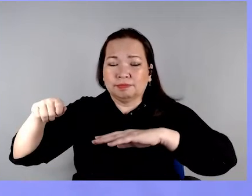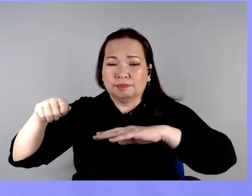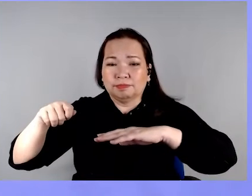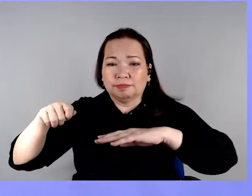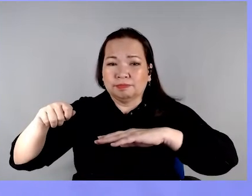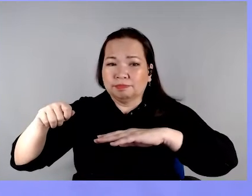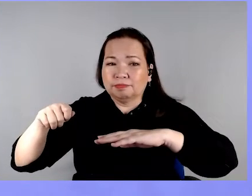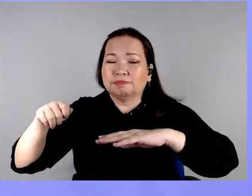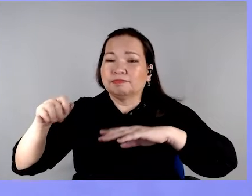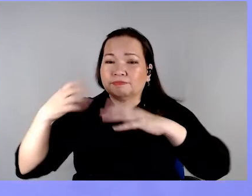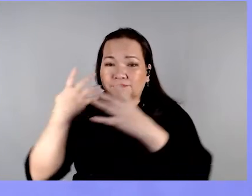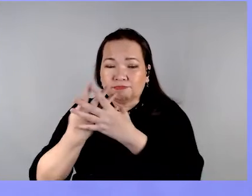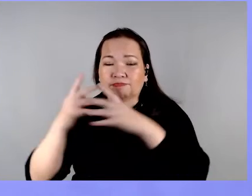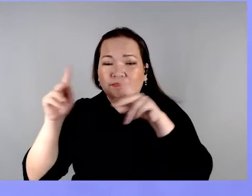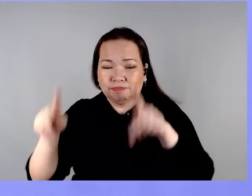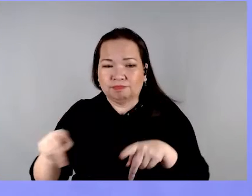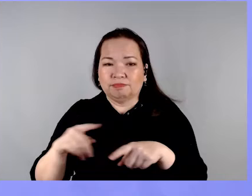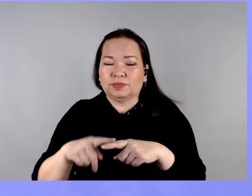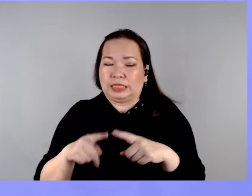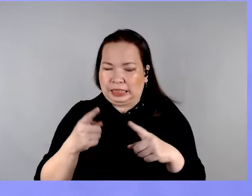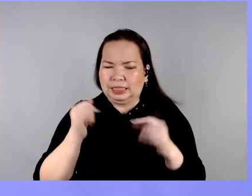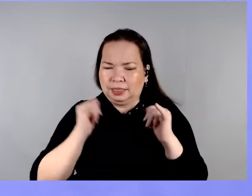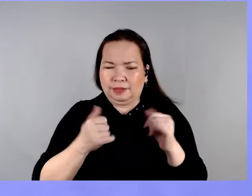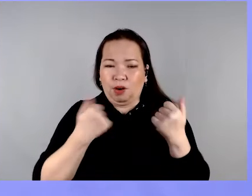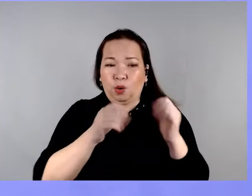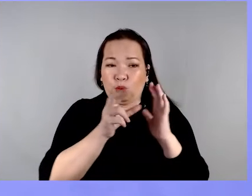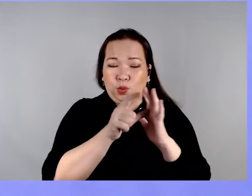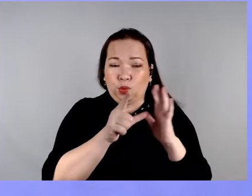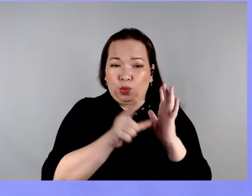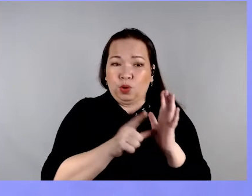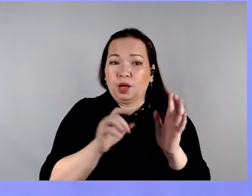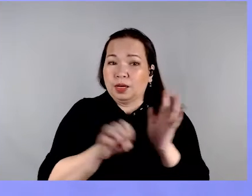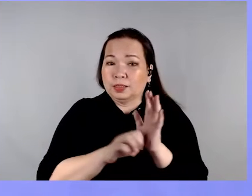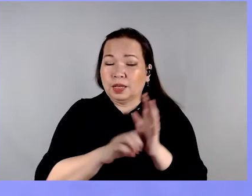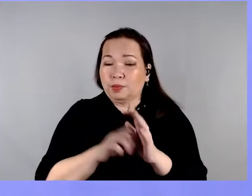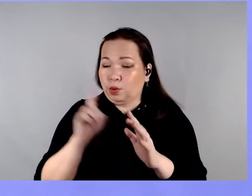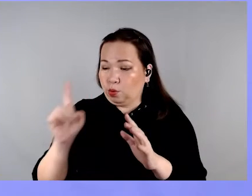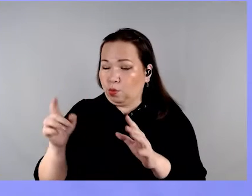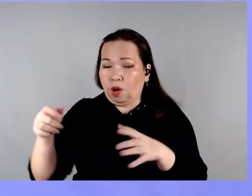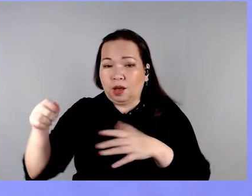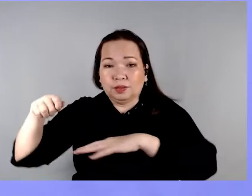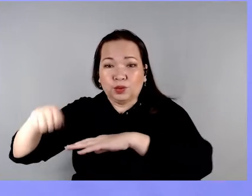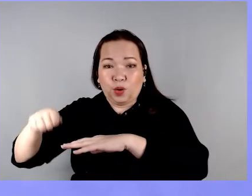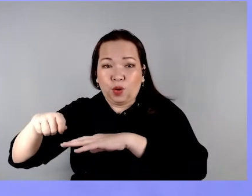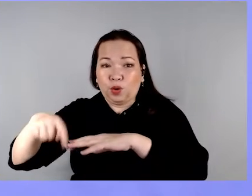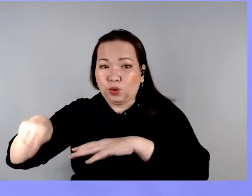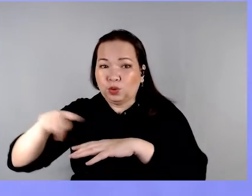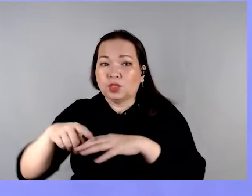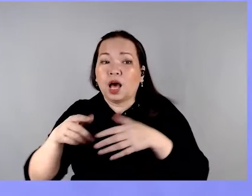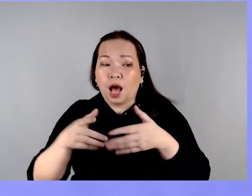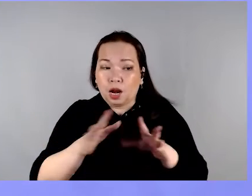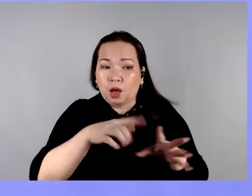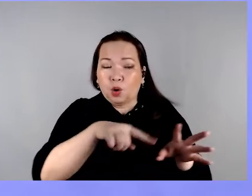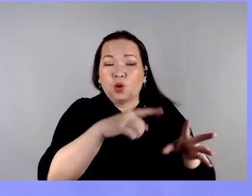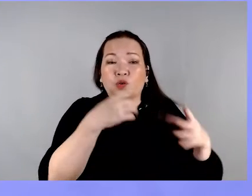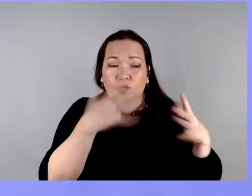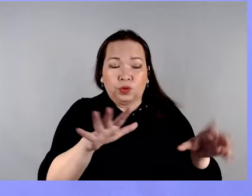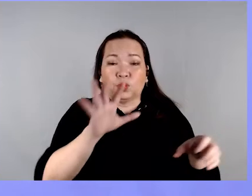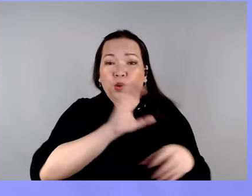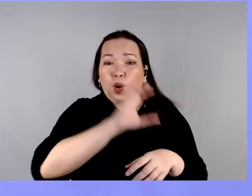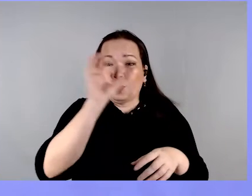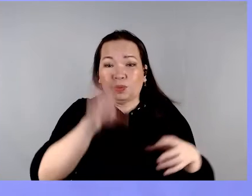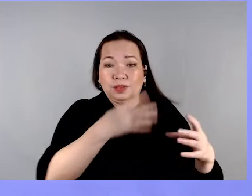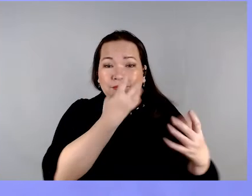of PDLs and are still within legal bounds. An example would be the practice of one court that allowed the release of